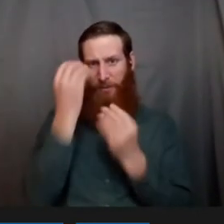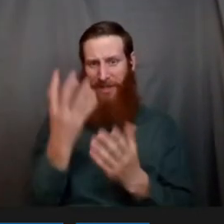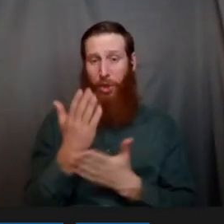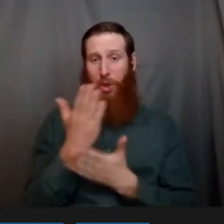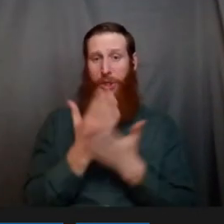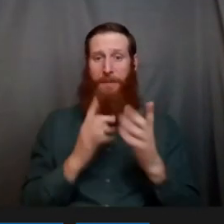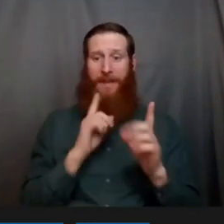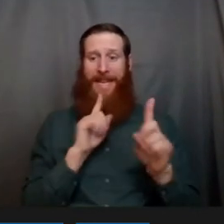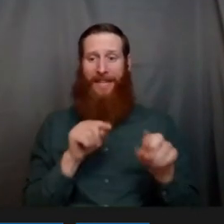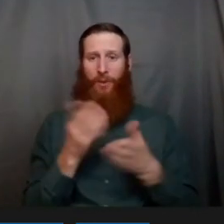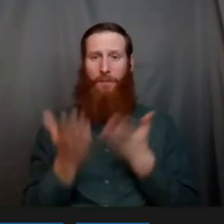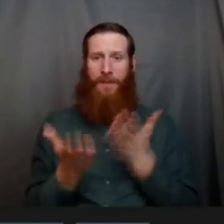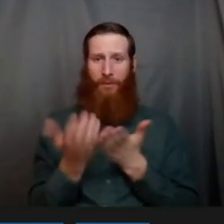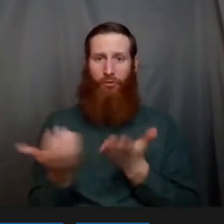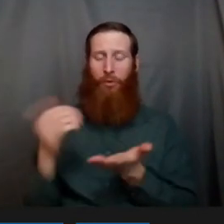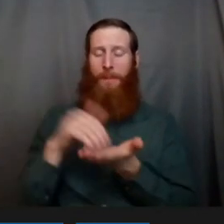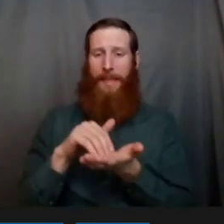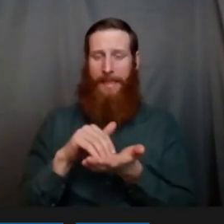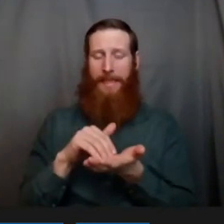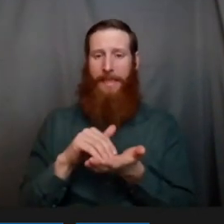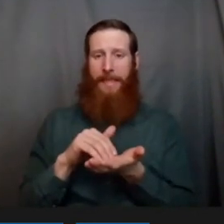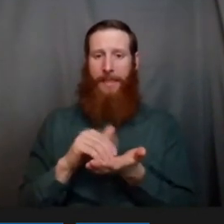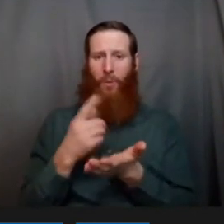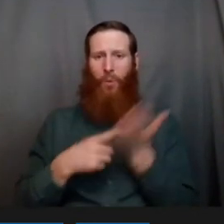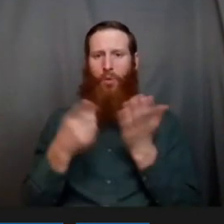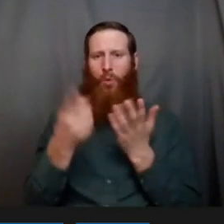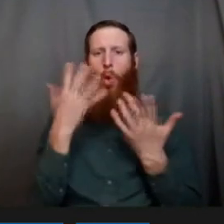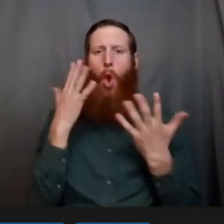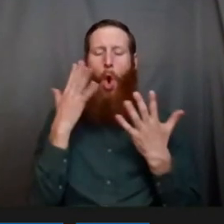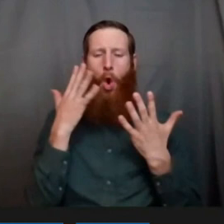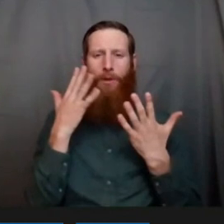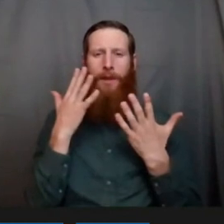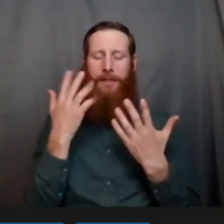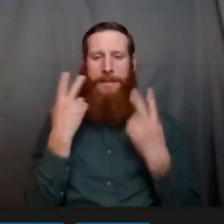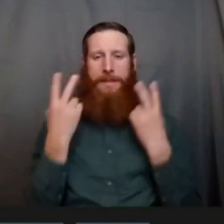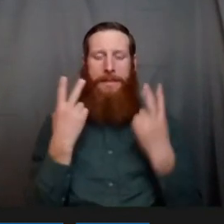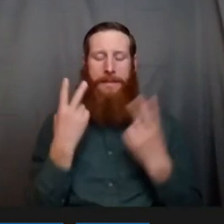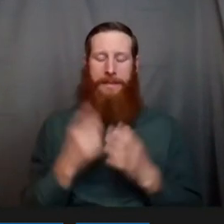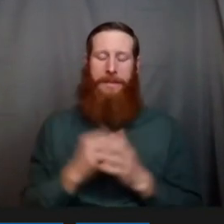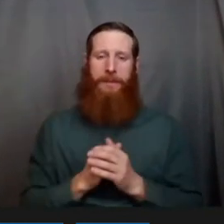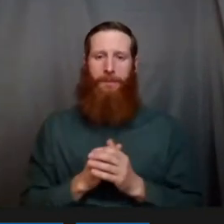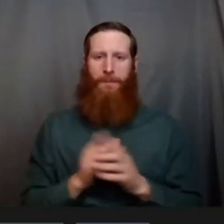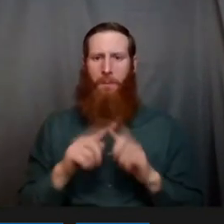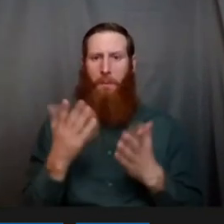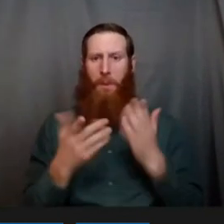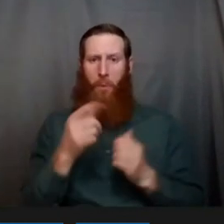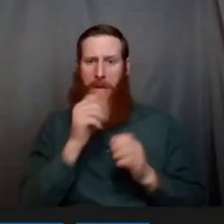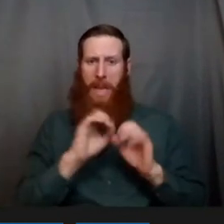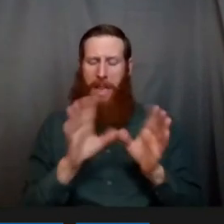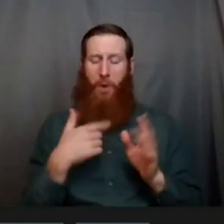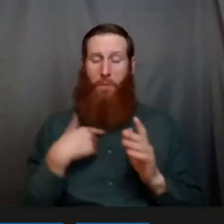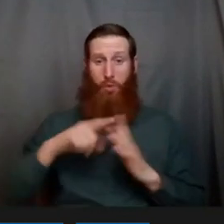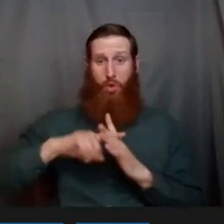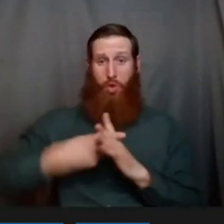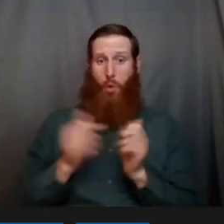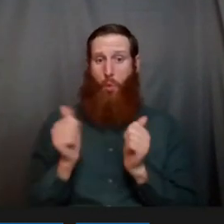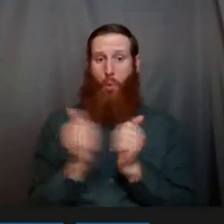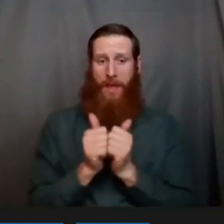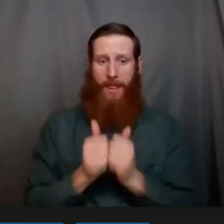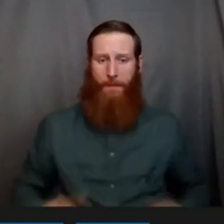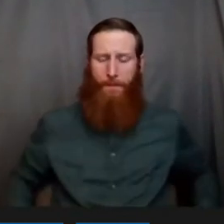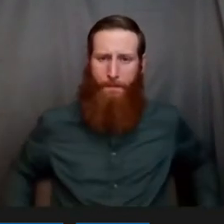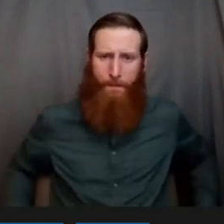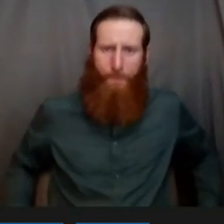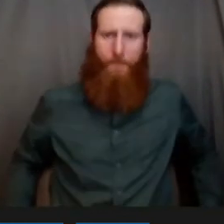repeats of what you heard, but people still might not be a little clear. So I'm just going to start with, if my